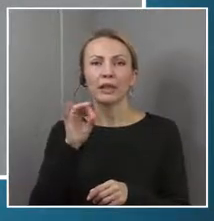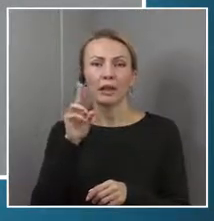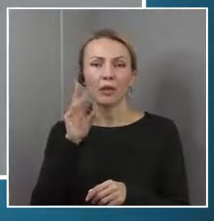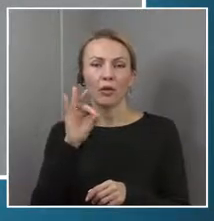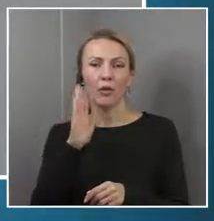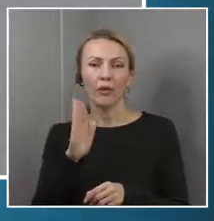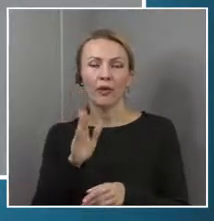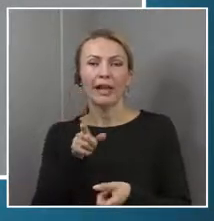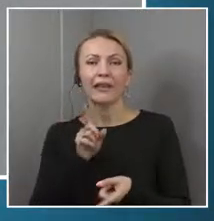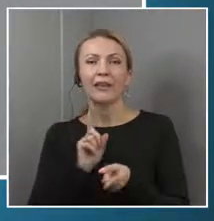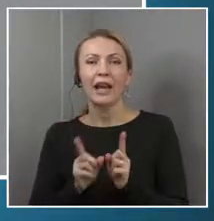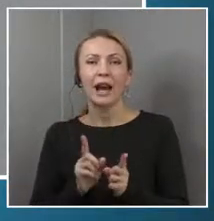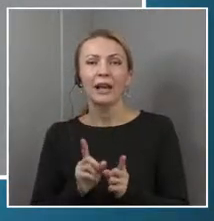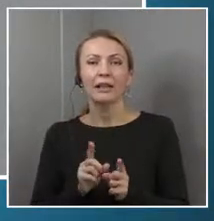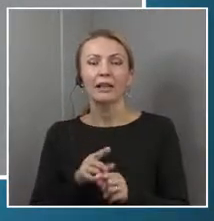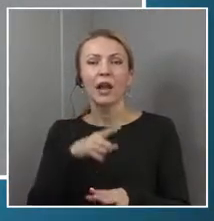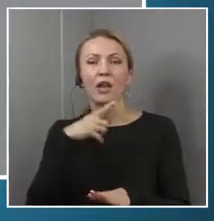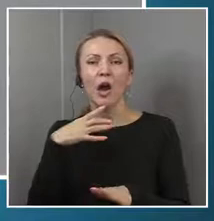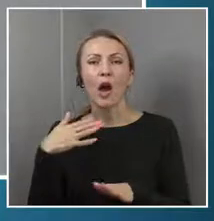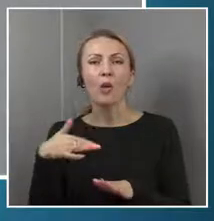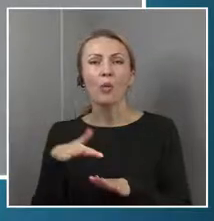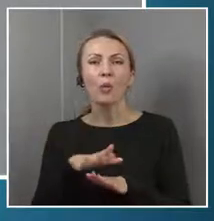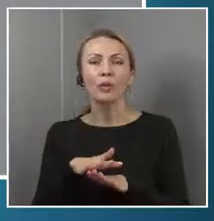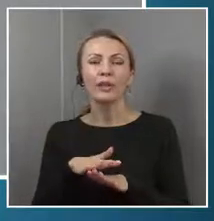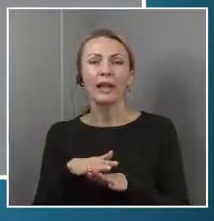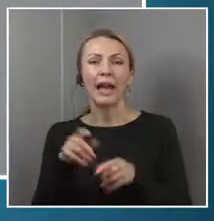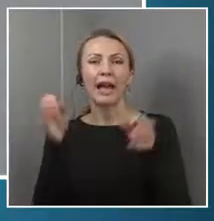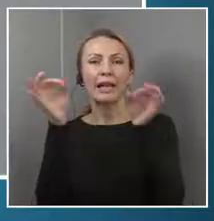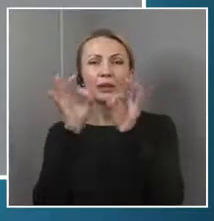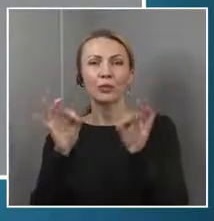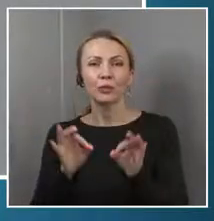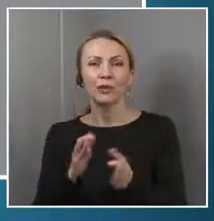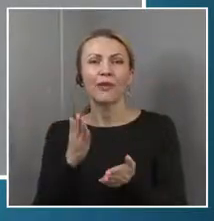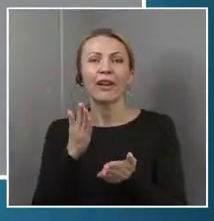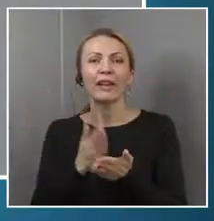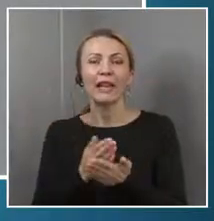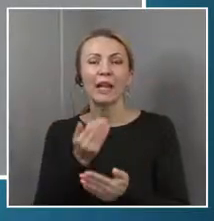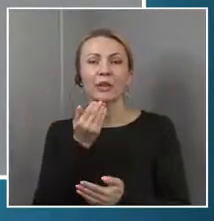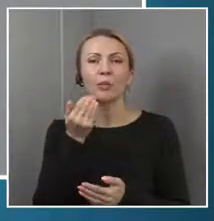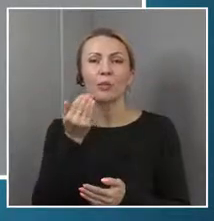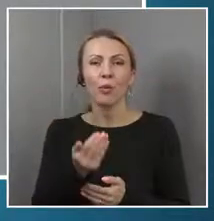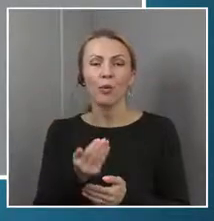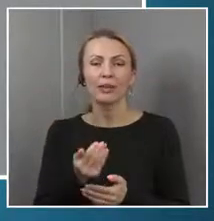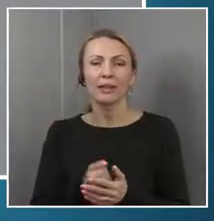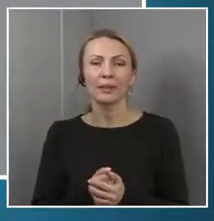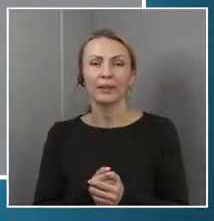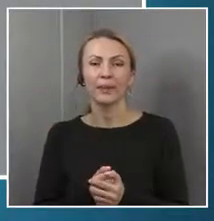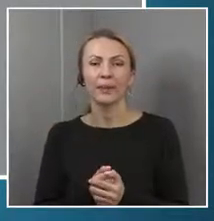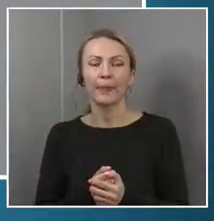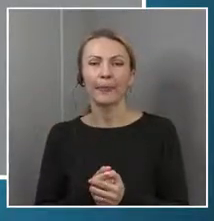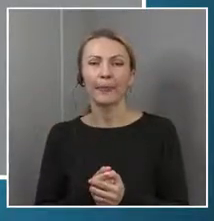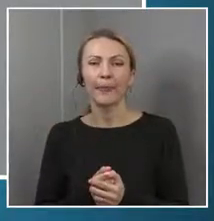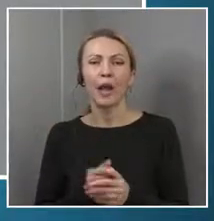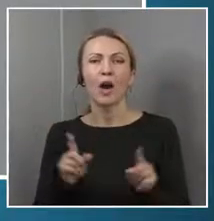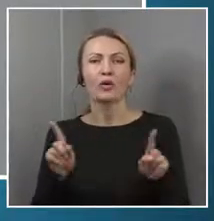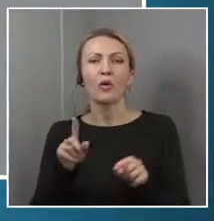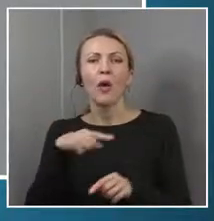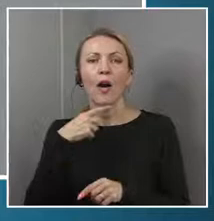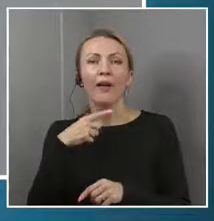For instance, I know a dealer who said, if anyone would bring me a painting by